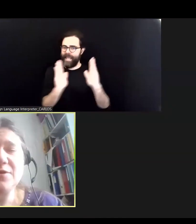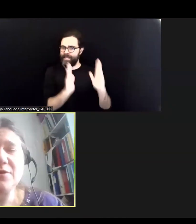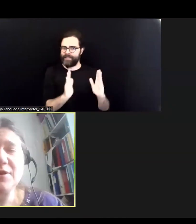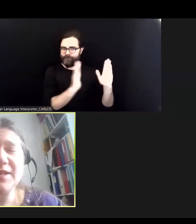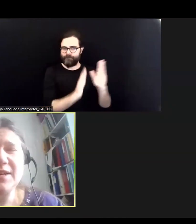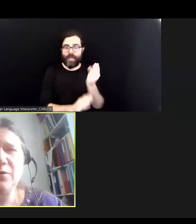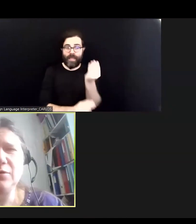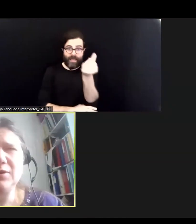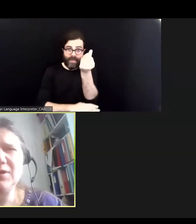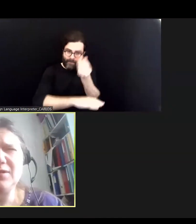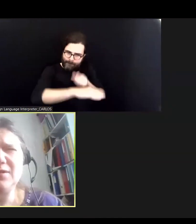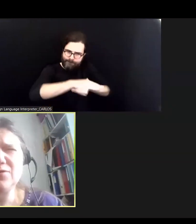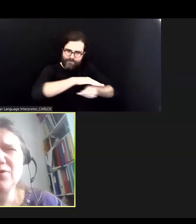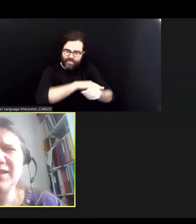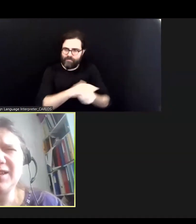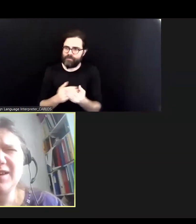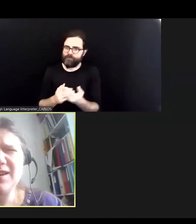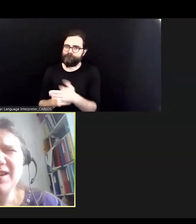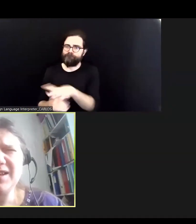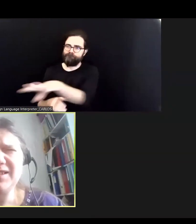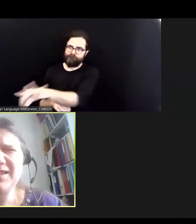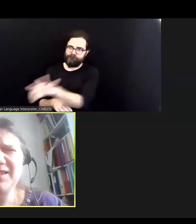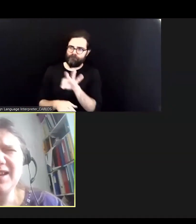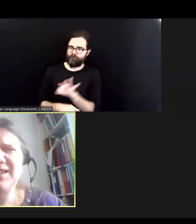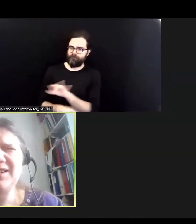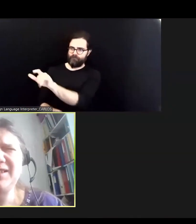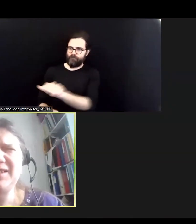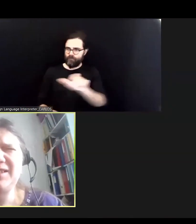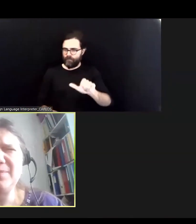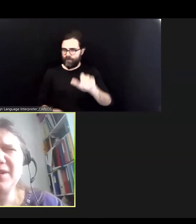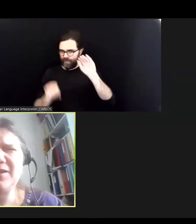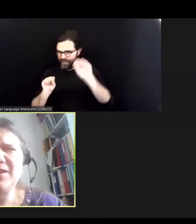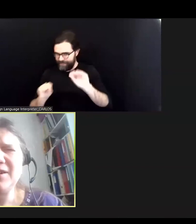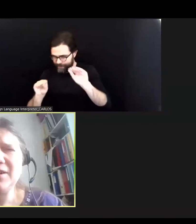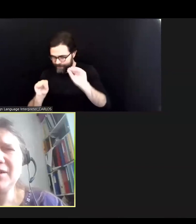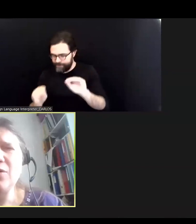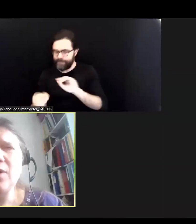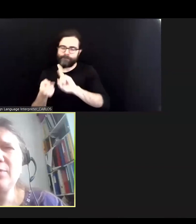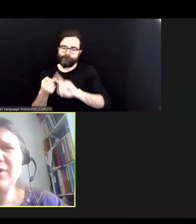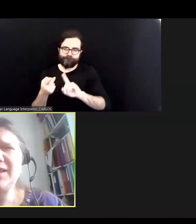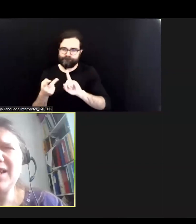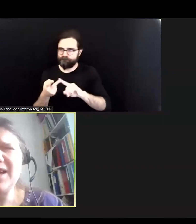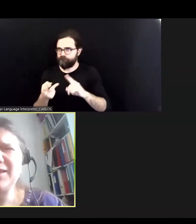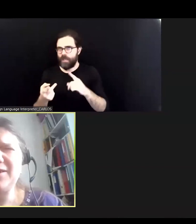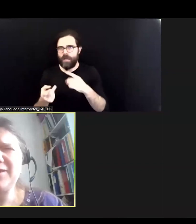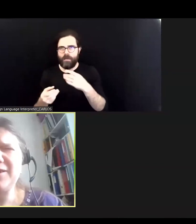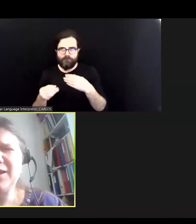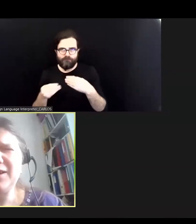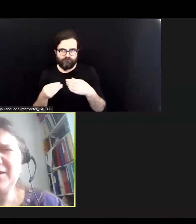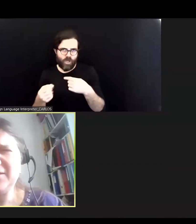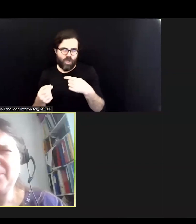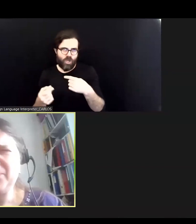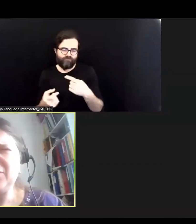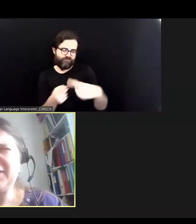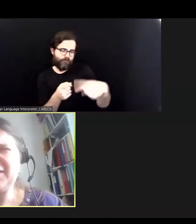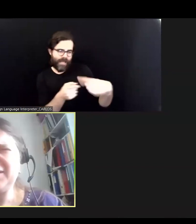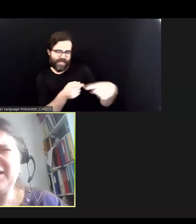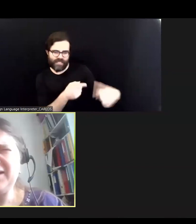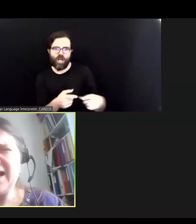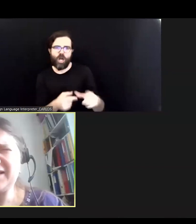Loredana. The question is, you have been presenting the main barriers of